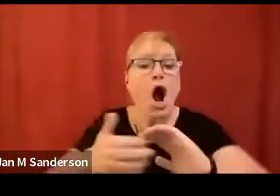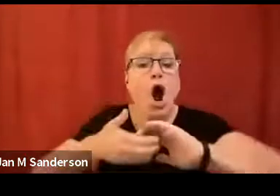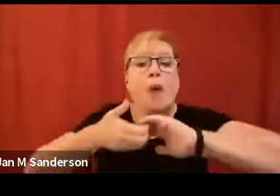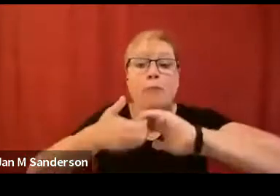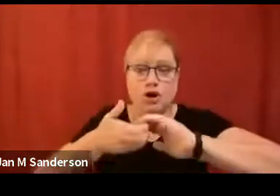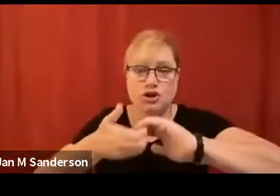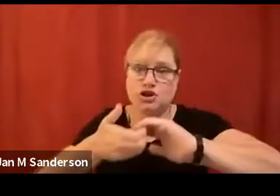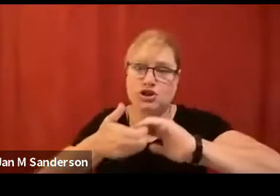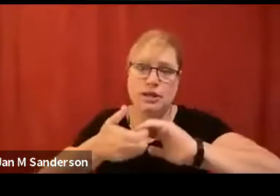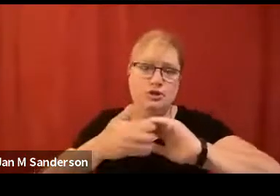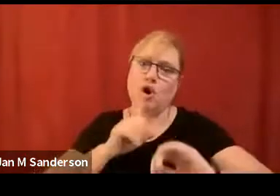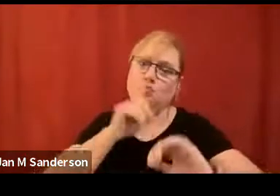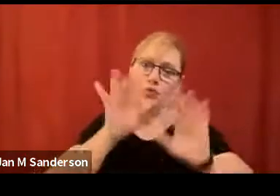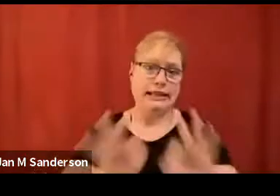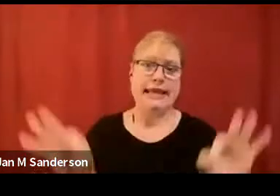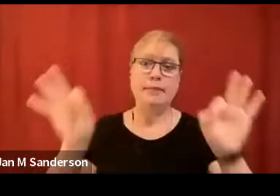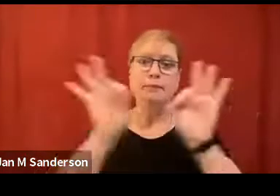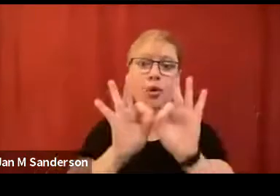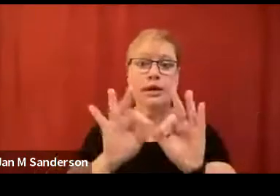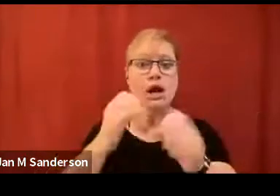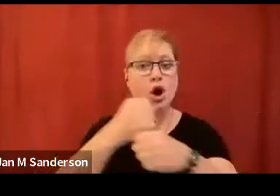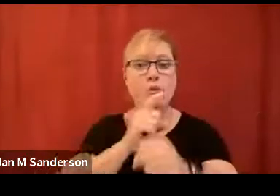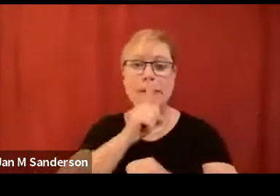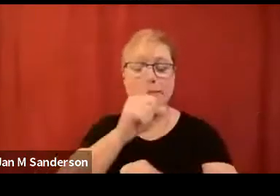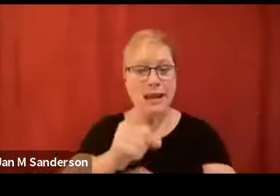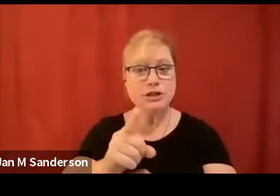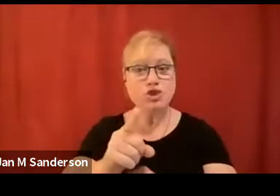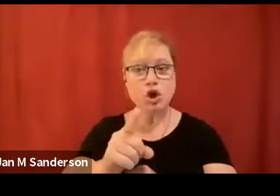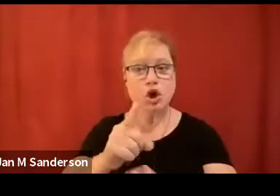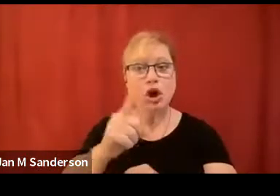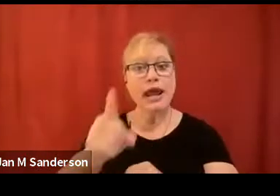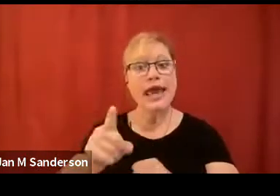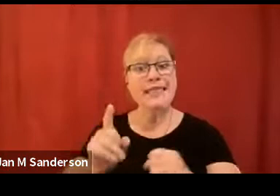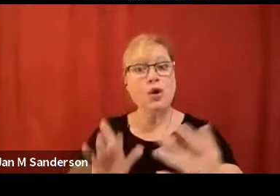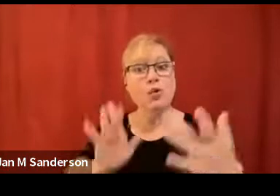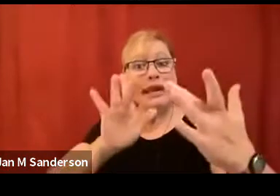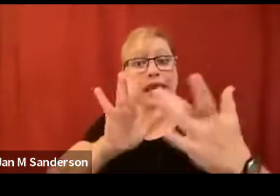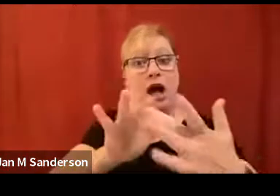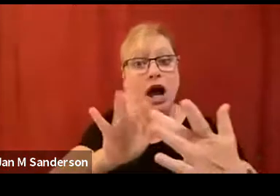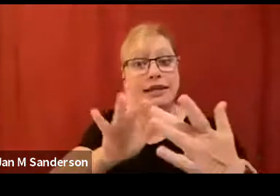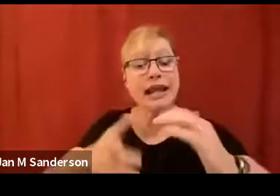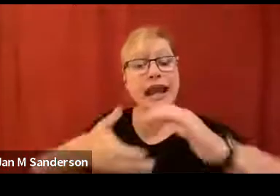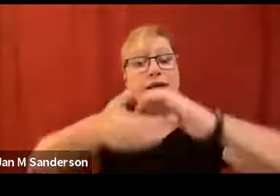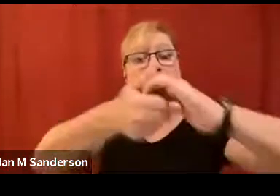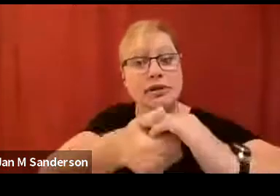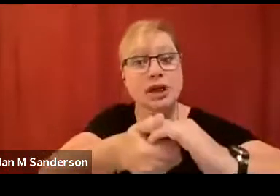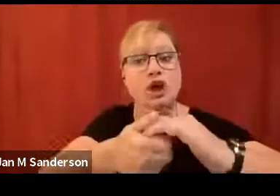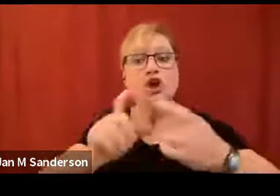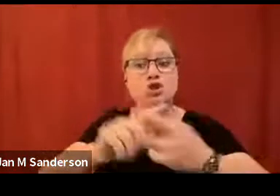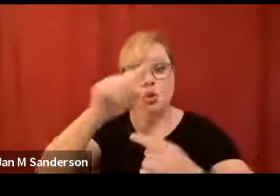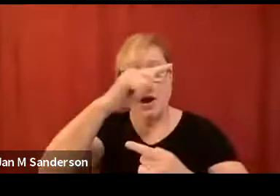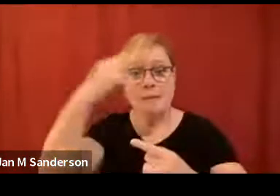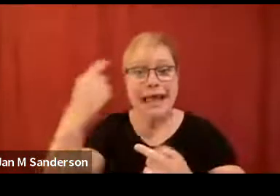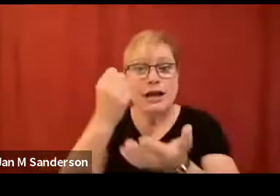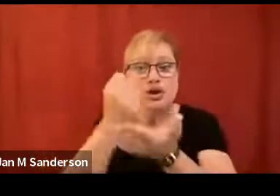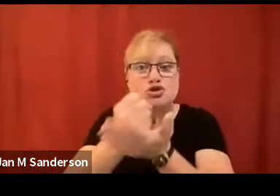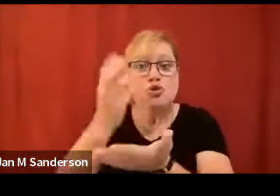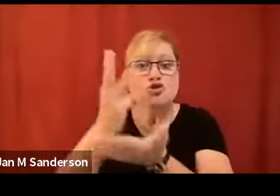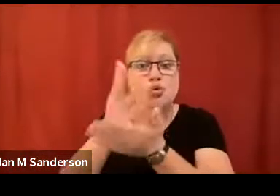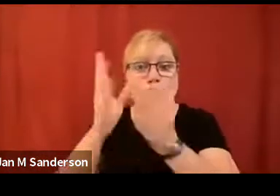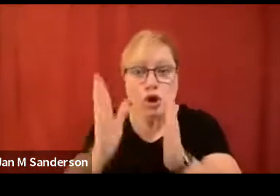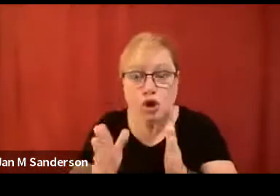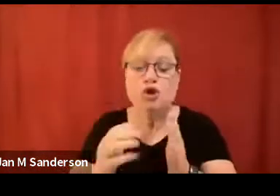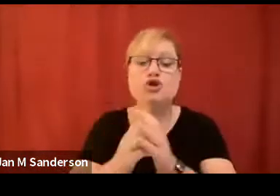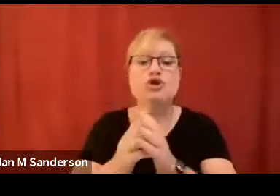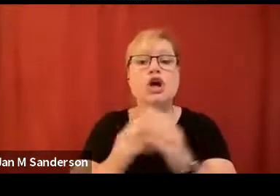extremely important to us. And we made sure that we reached out specifically to Black social workers and